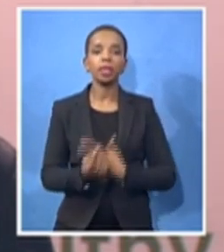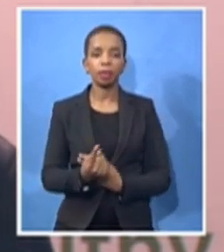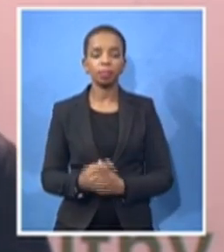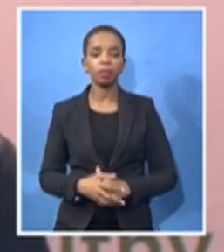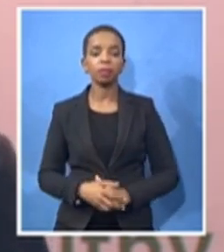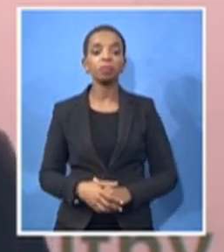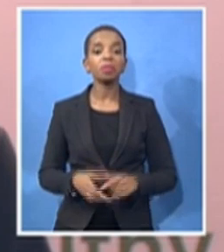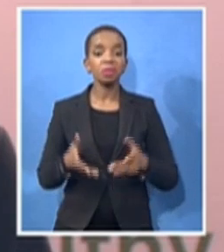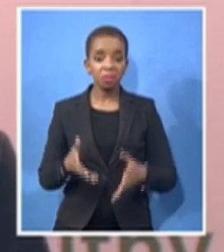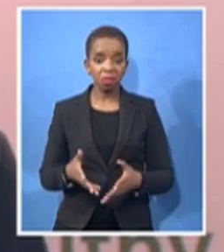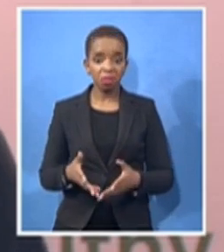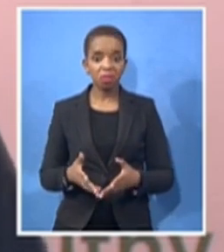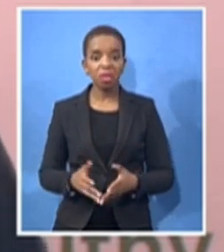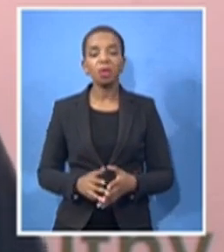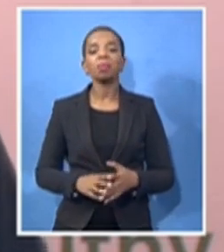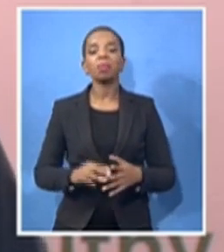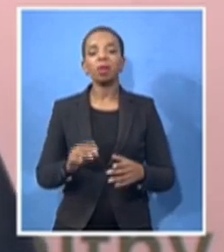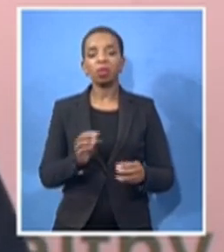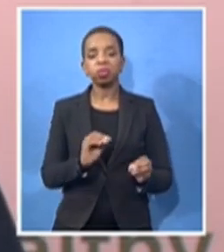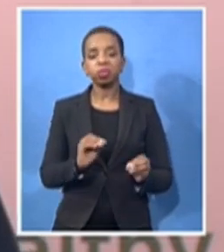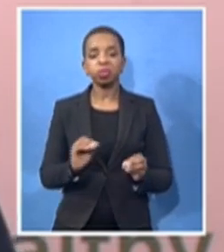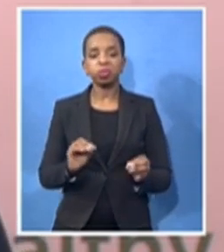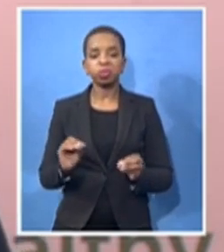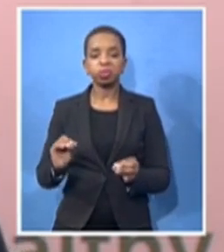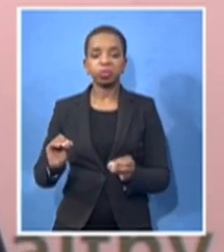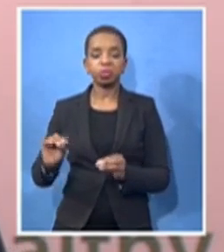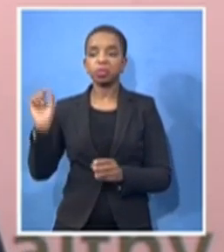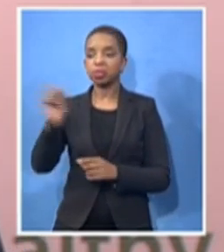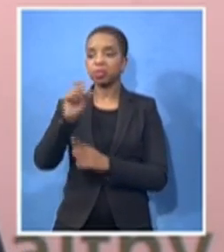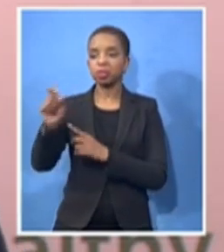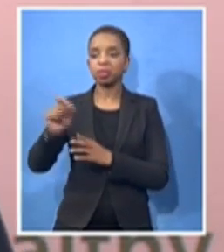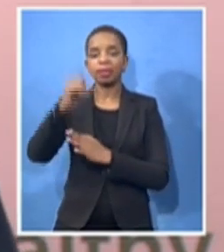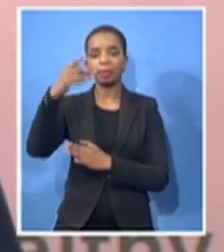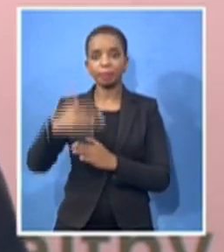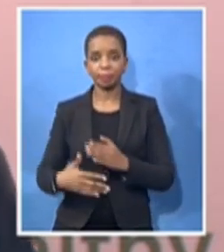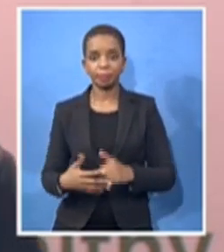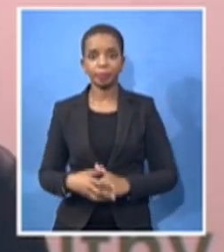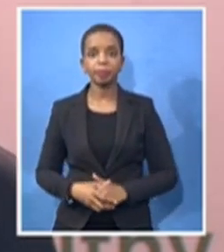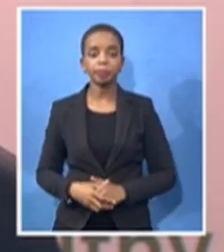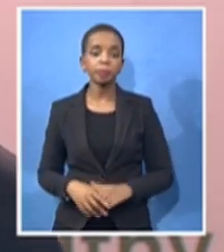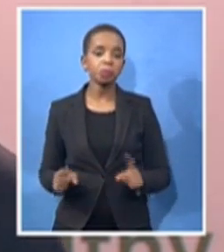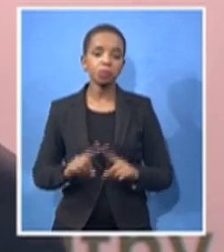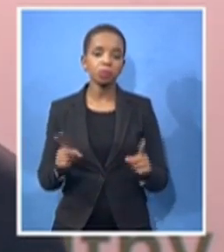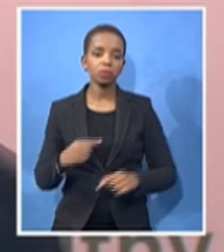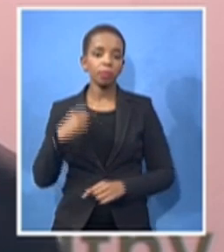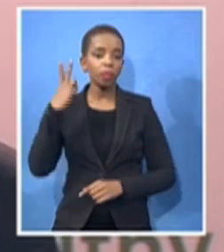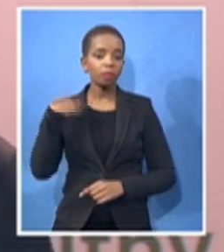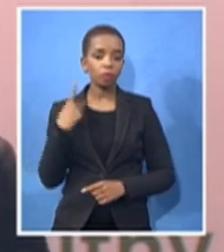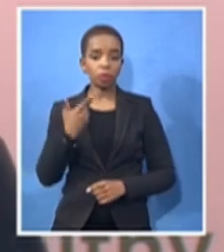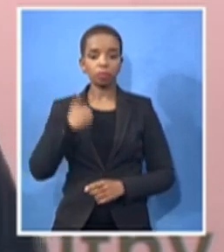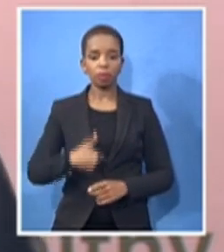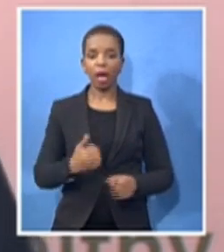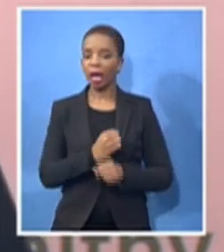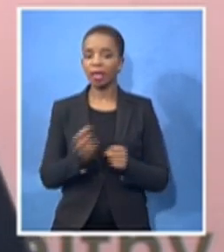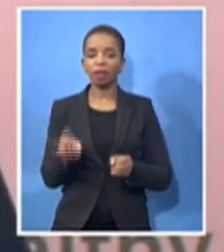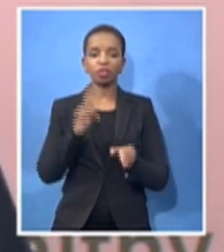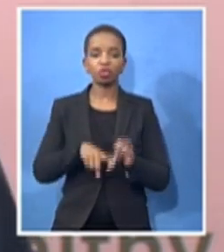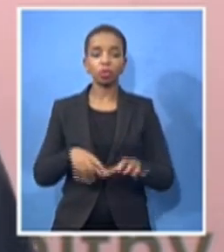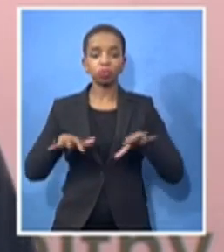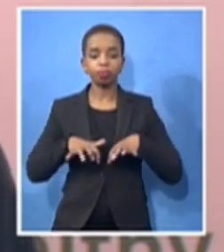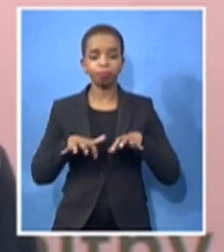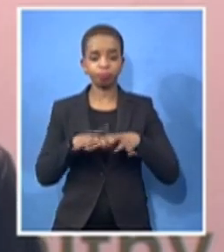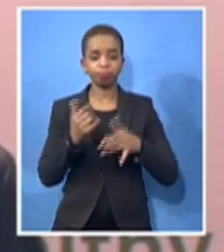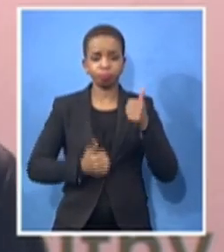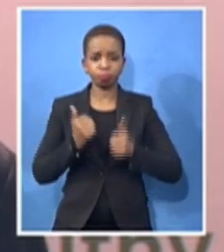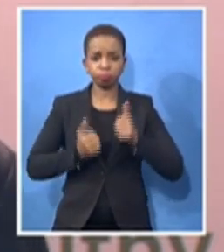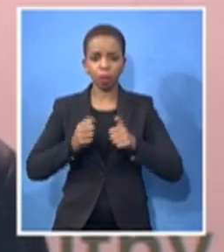about, unfortunately, I've never been on the Comrades Marathon, but I know that people go up and down, and we're